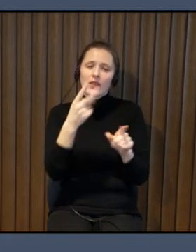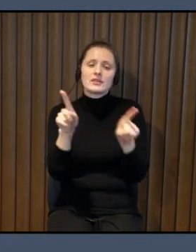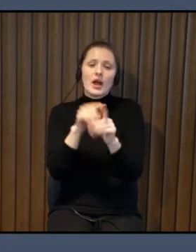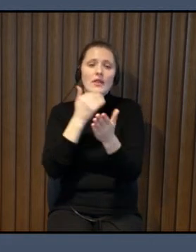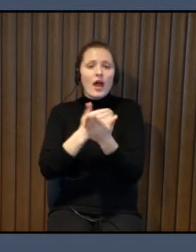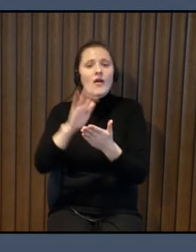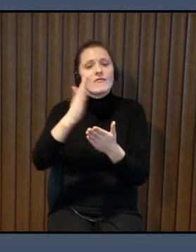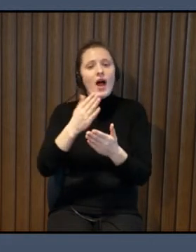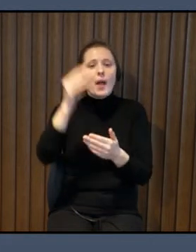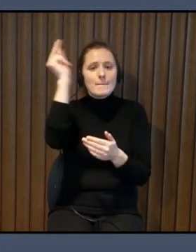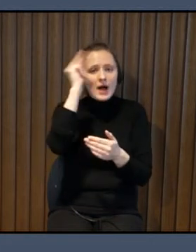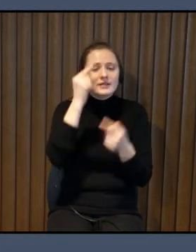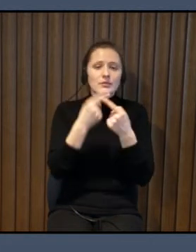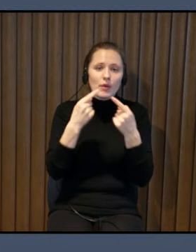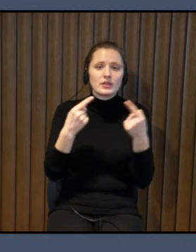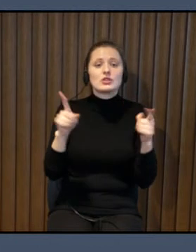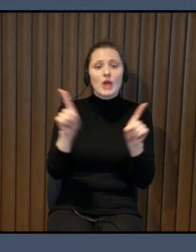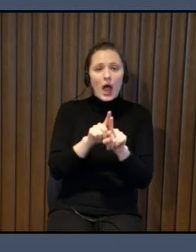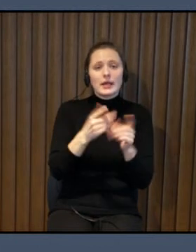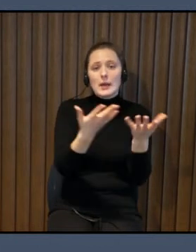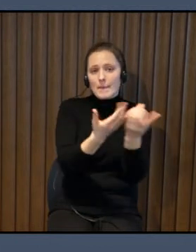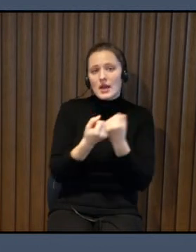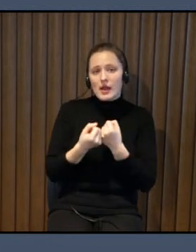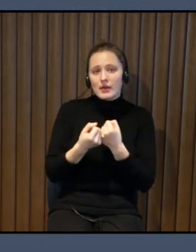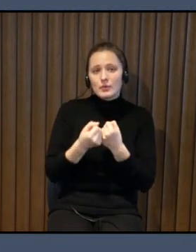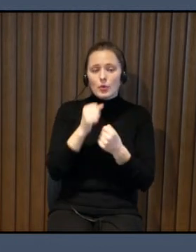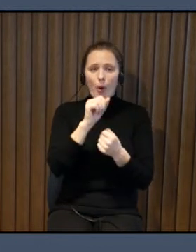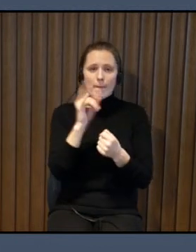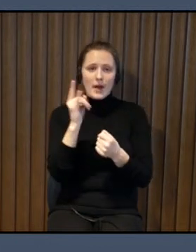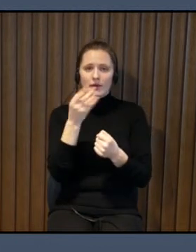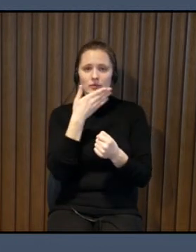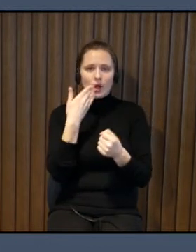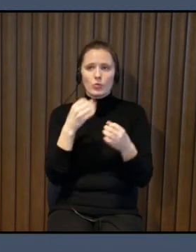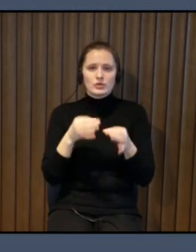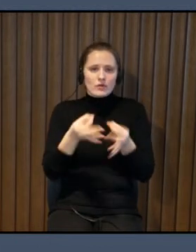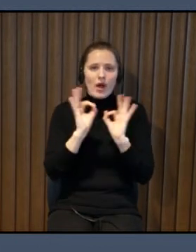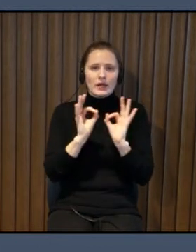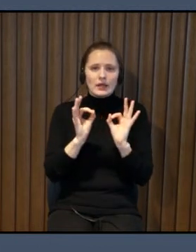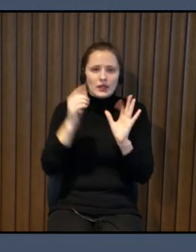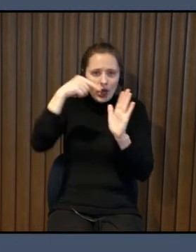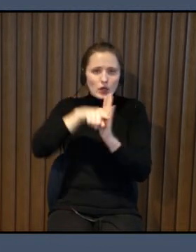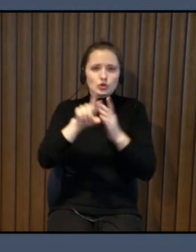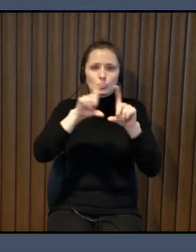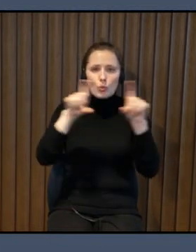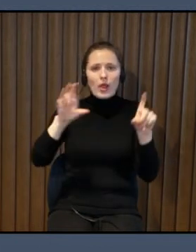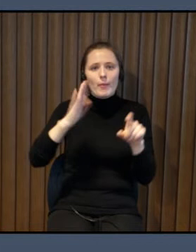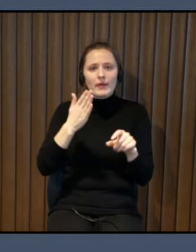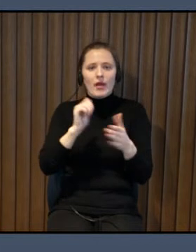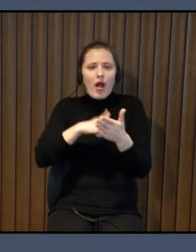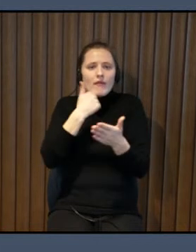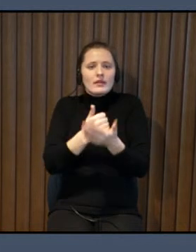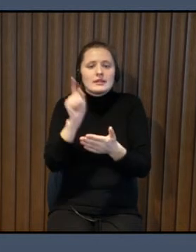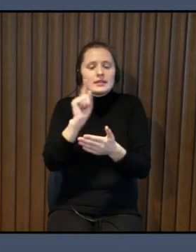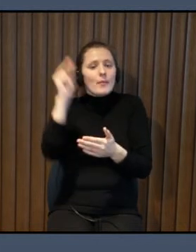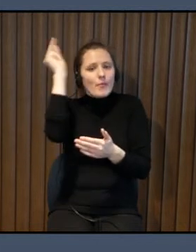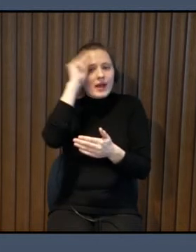the school, but maybe we should evaluate also the training material to